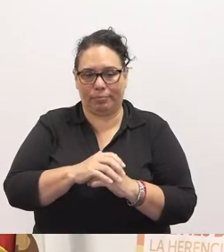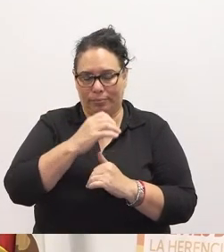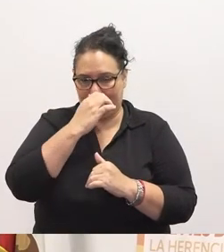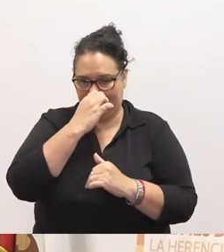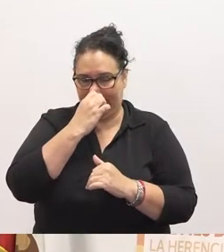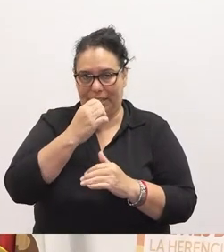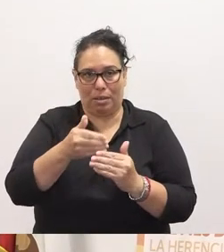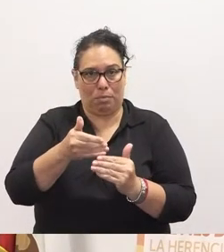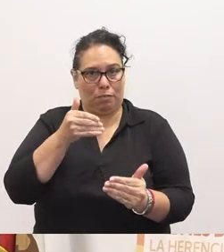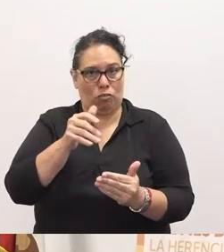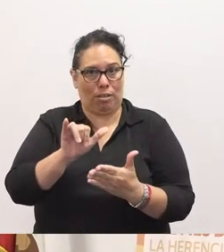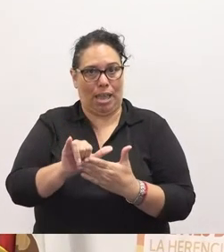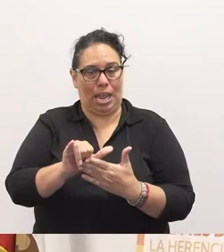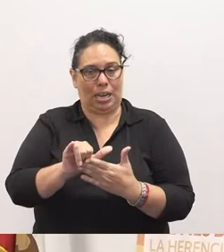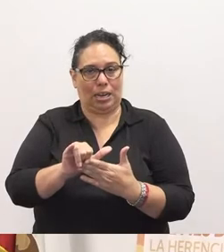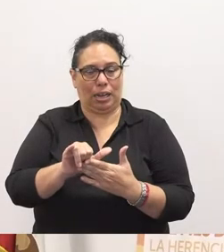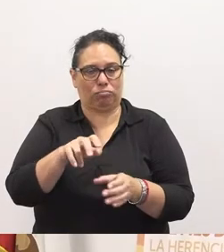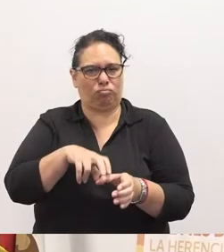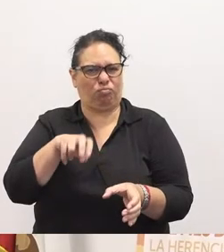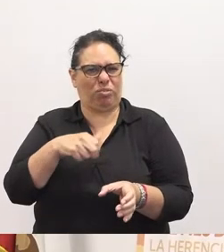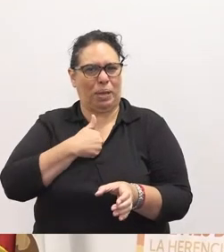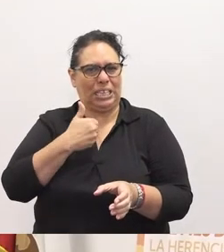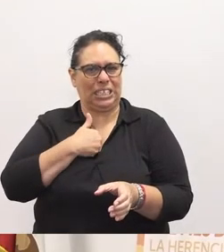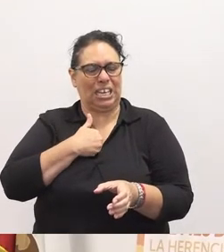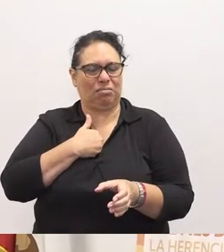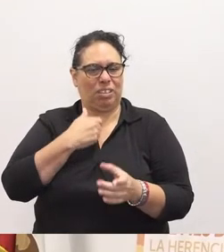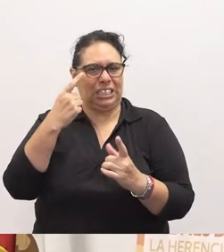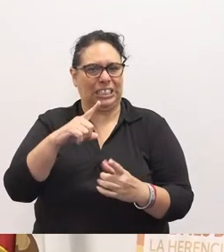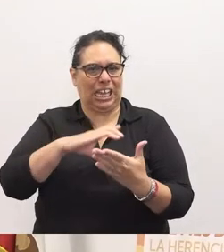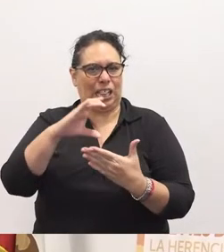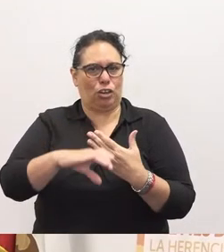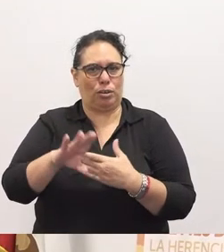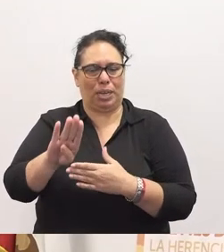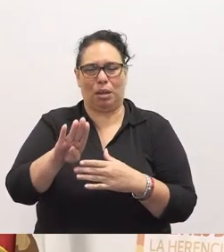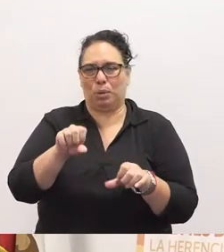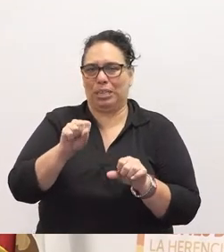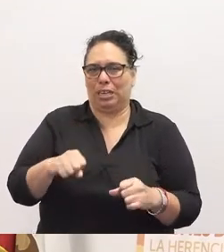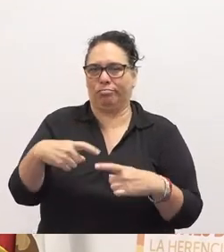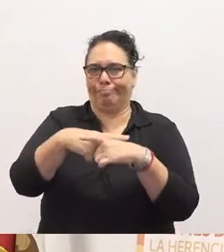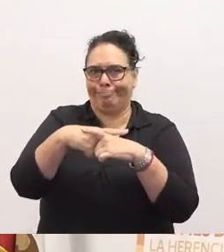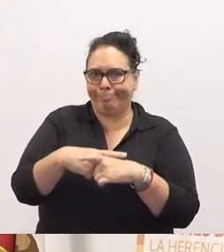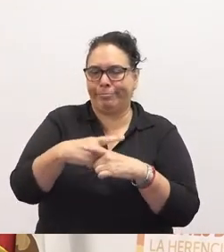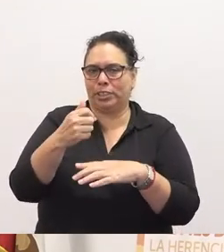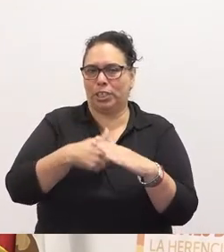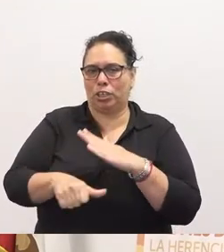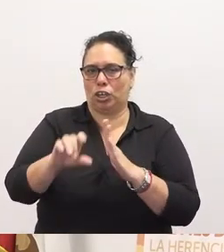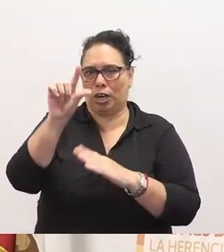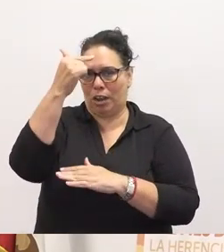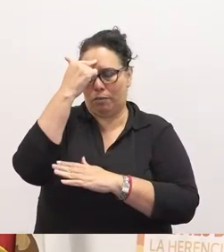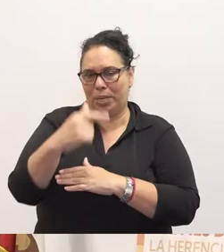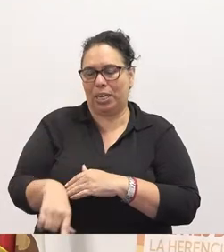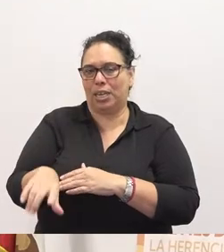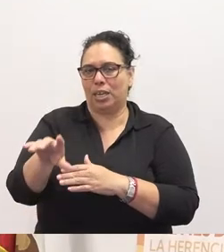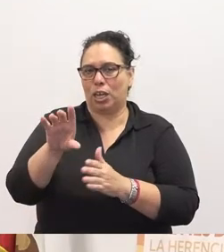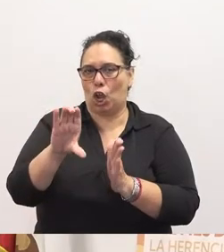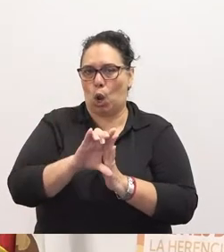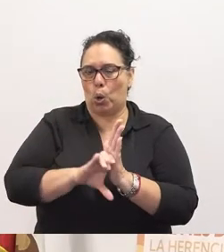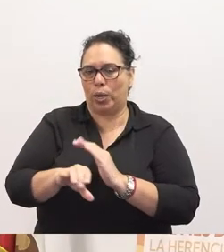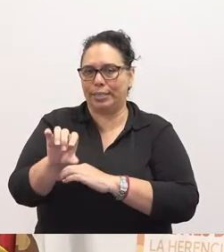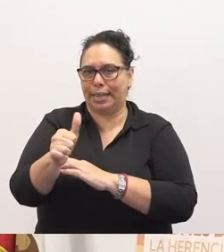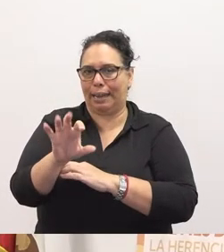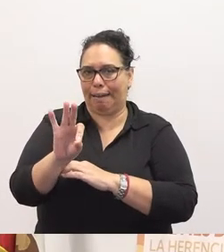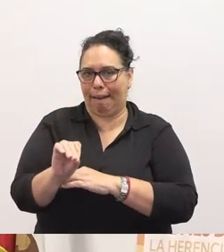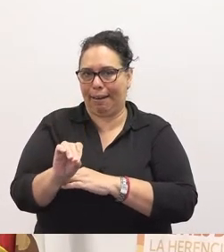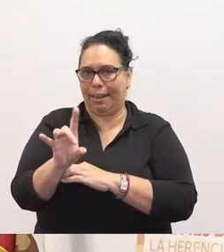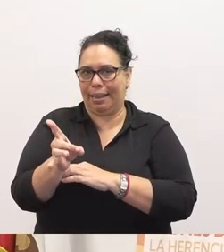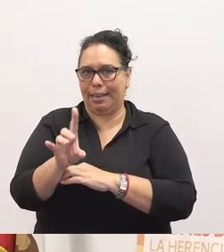So before that, I will recuse myself from Consent Calendar B as I have a potential conflict of interest under Government Code Section 1090